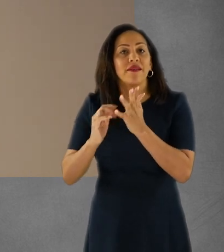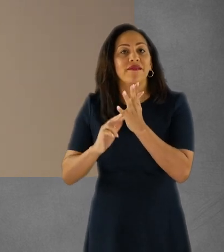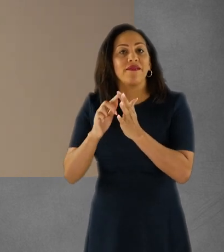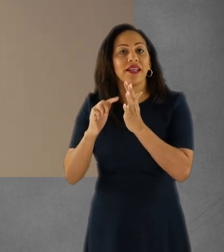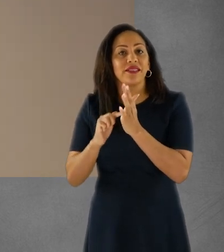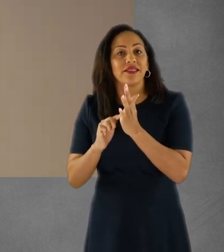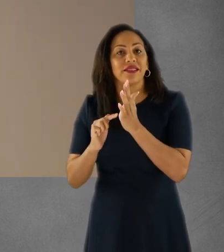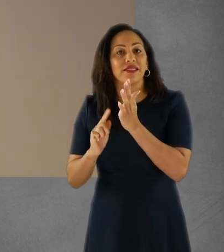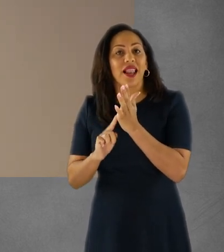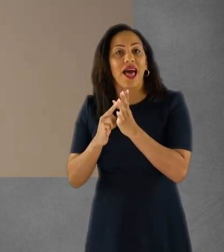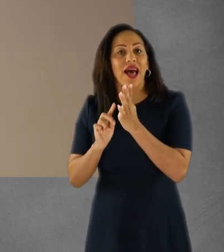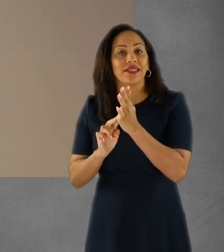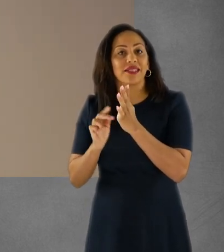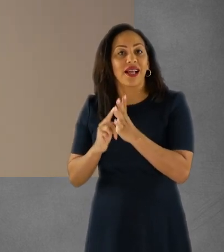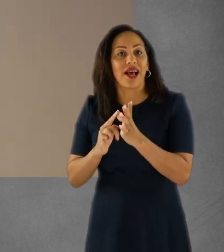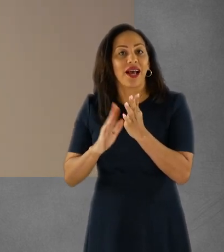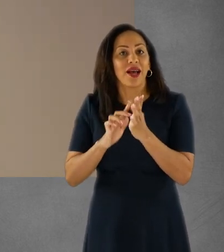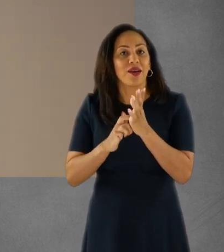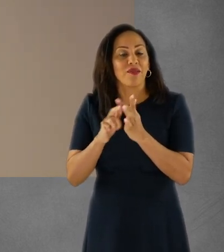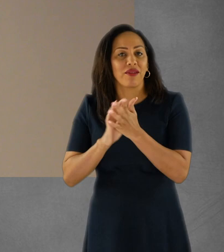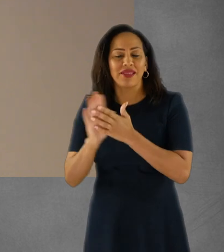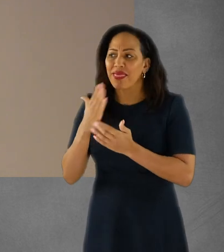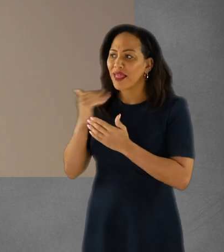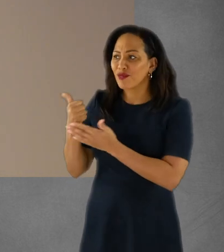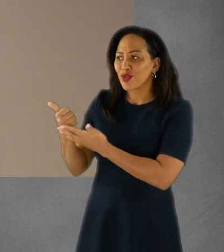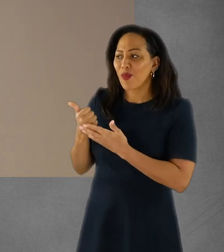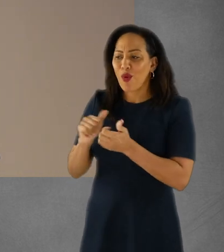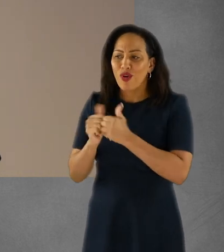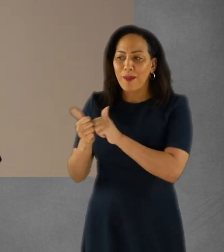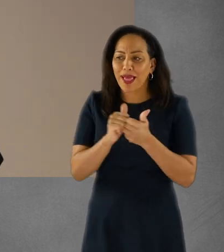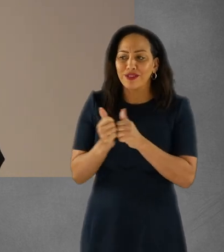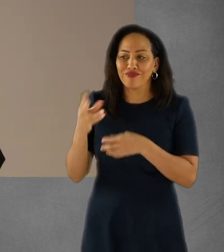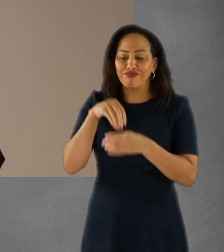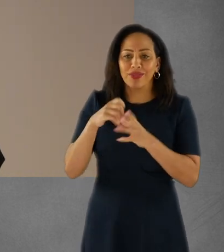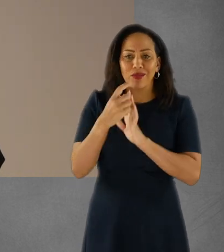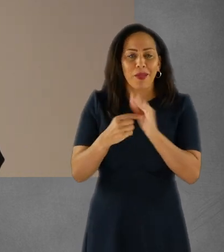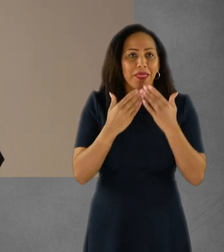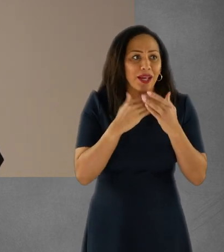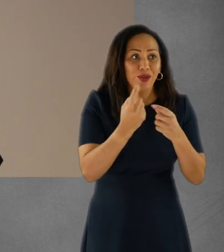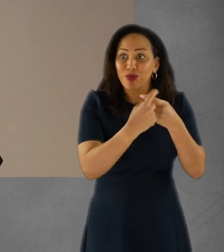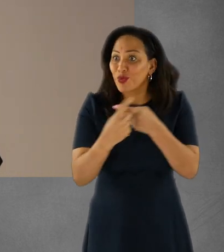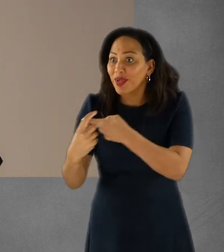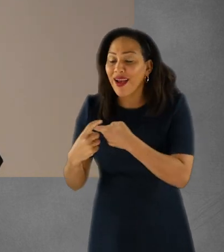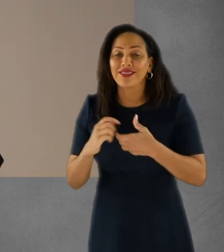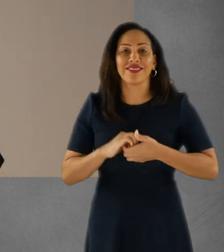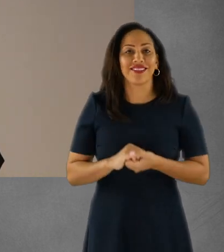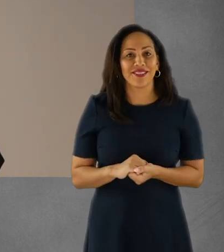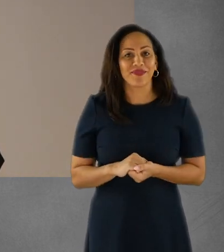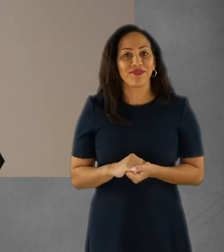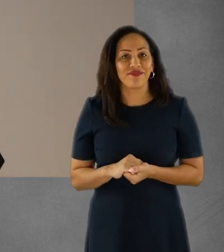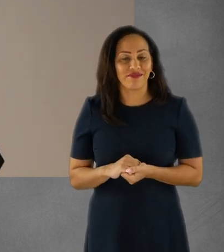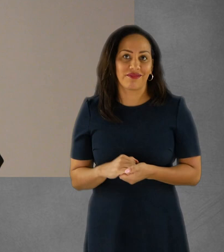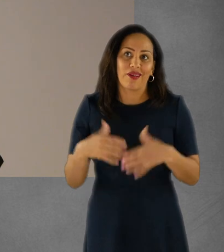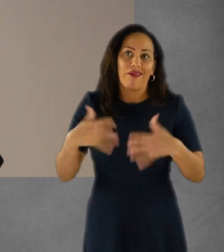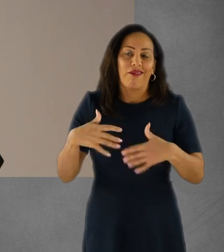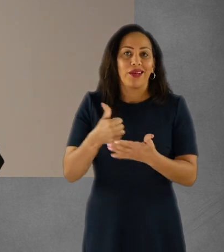Thank you very much for their support and enthusiasm to the project. We want to thank all of you for joining us. We want to thank our